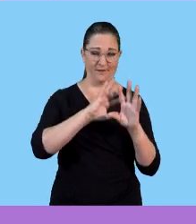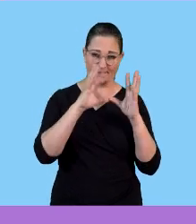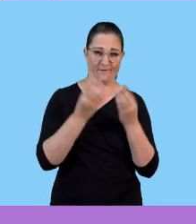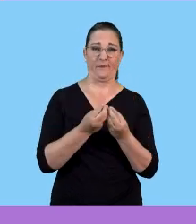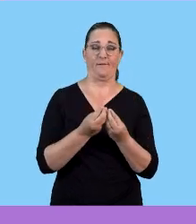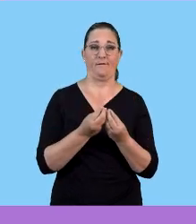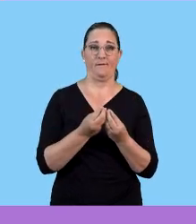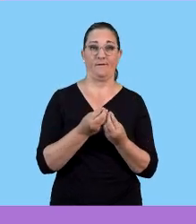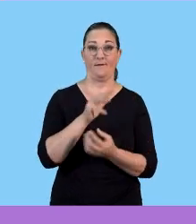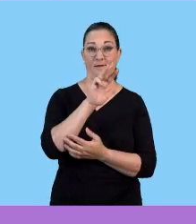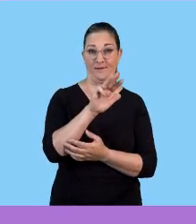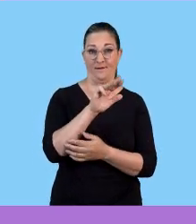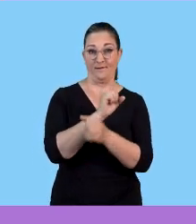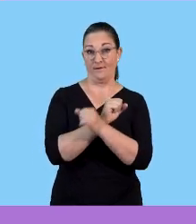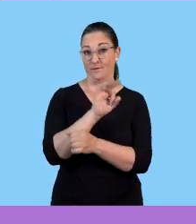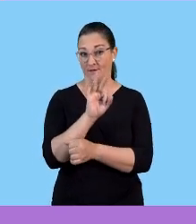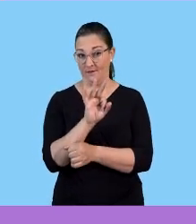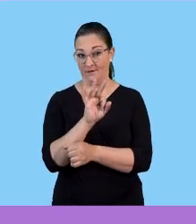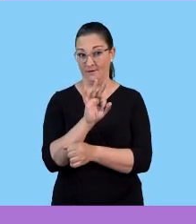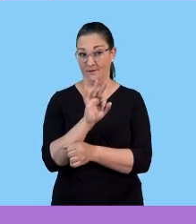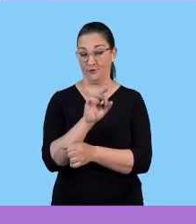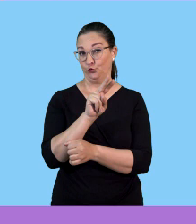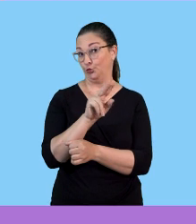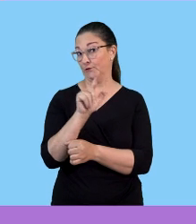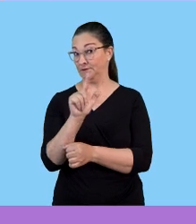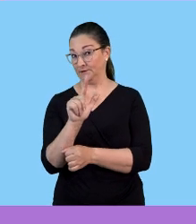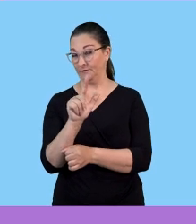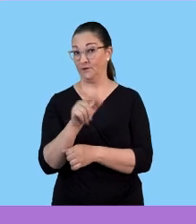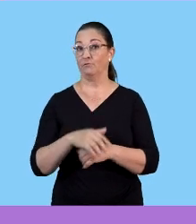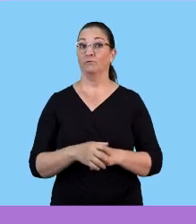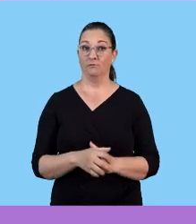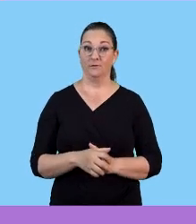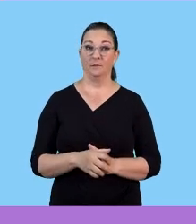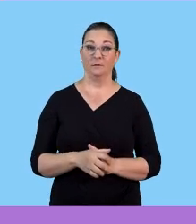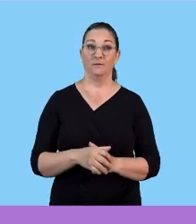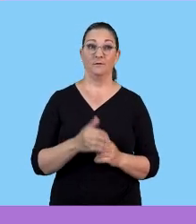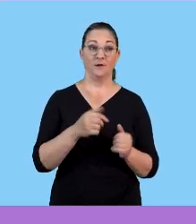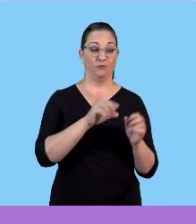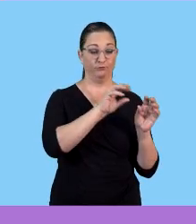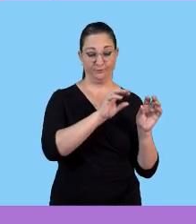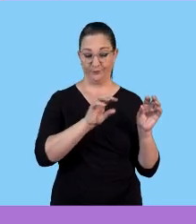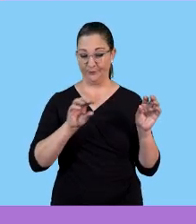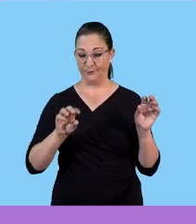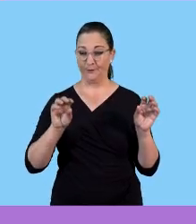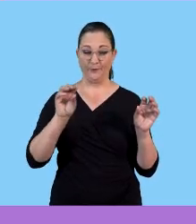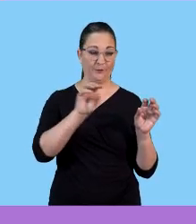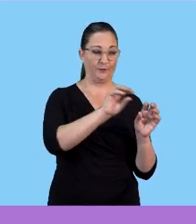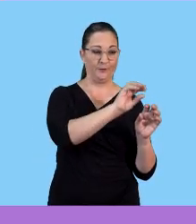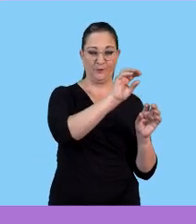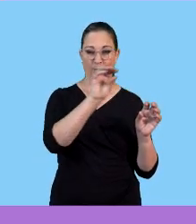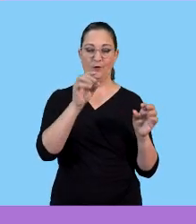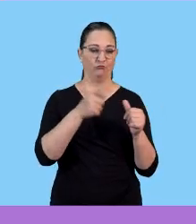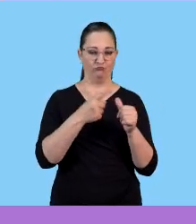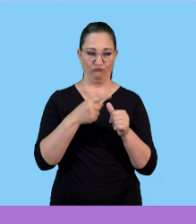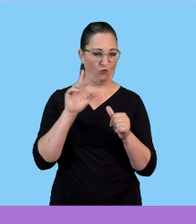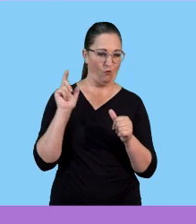then 9 times 3 gave me 27 squares in total. So if you got all those little squares, they're going to give me 27